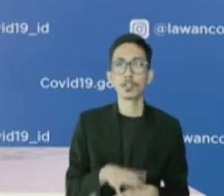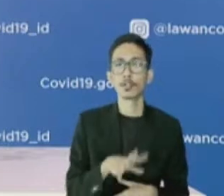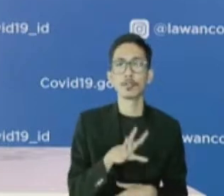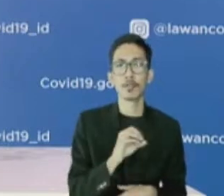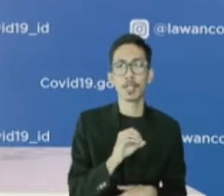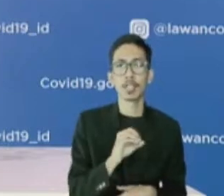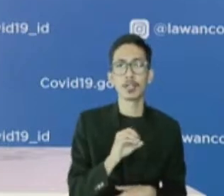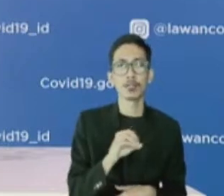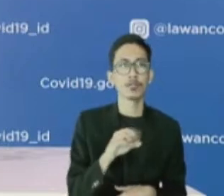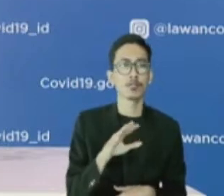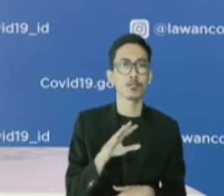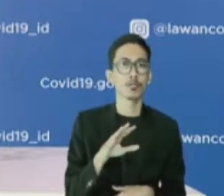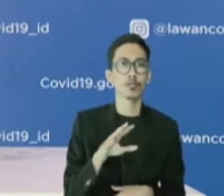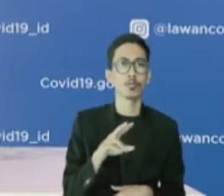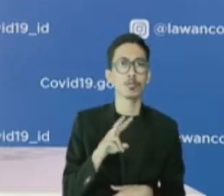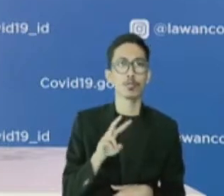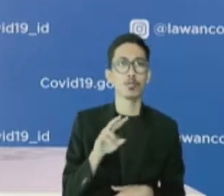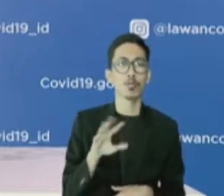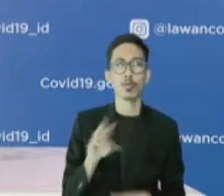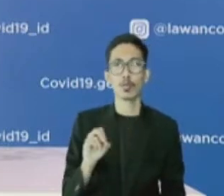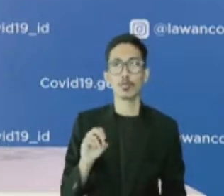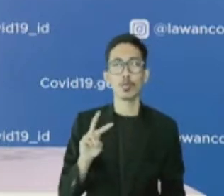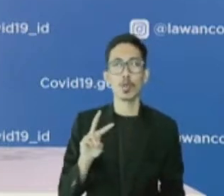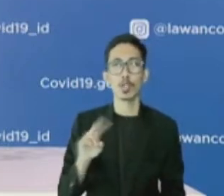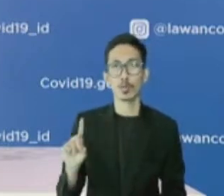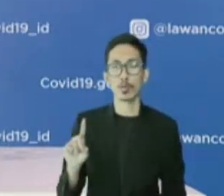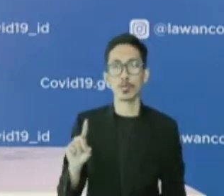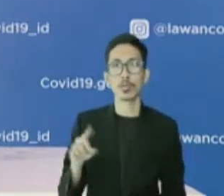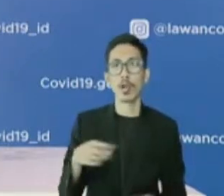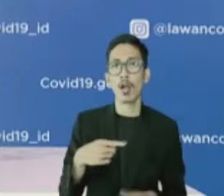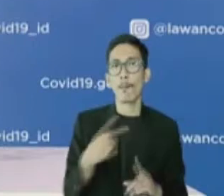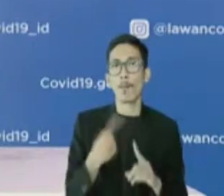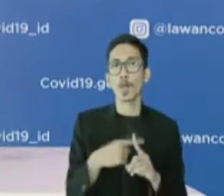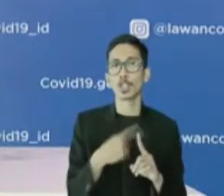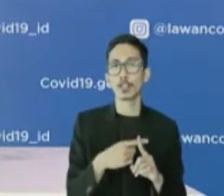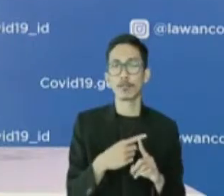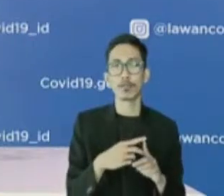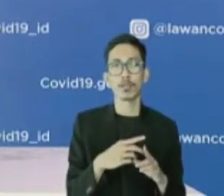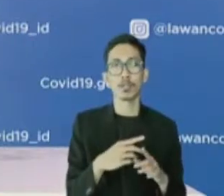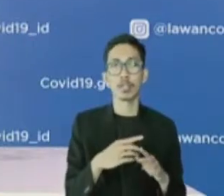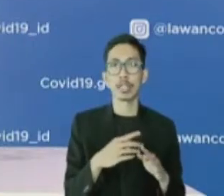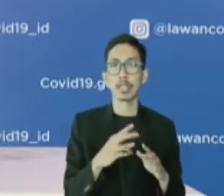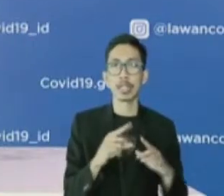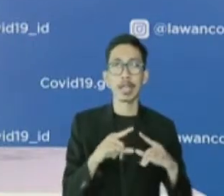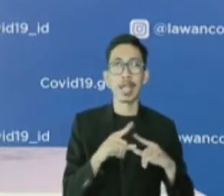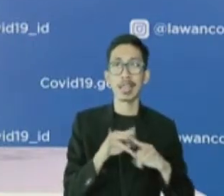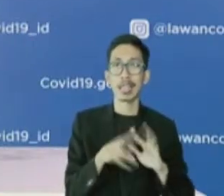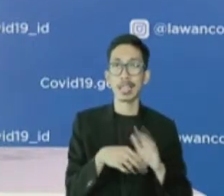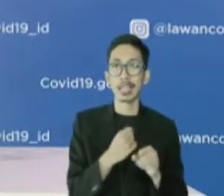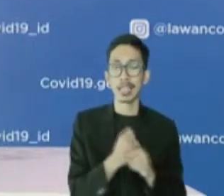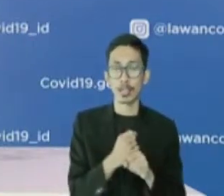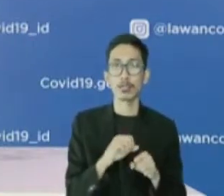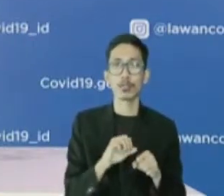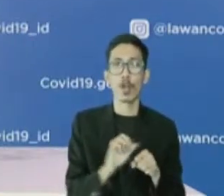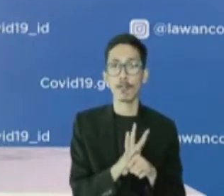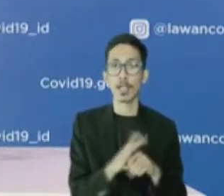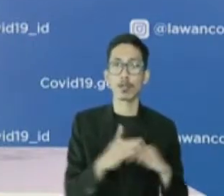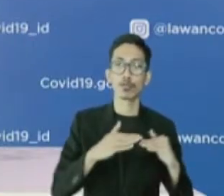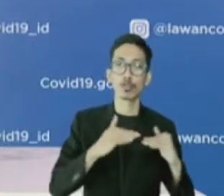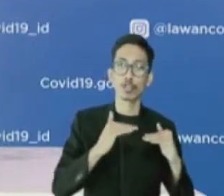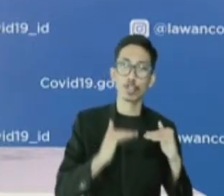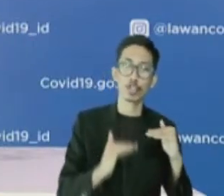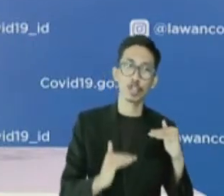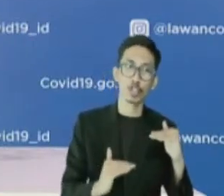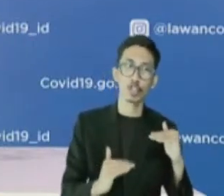100,000 inhabitants, and a low positivity rate of less than 5%, which is